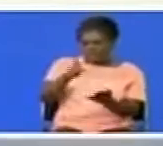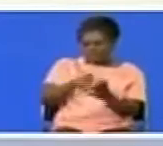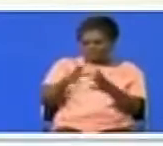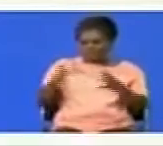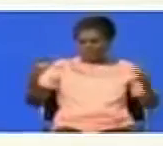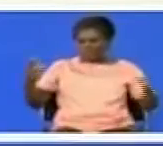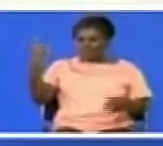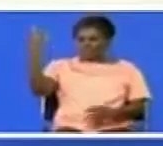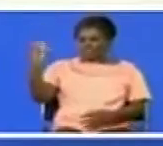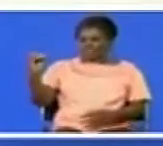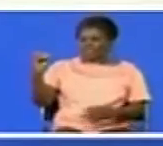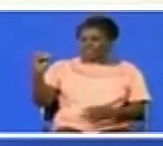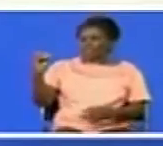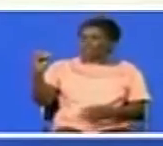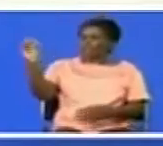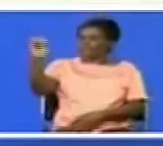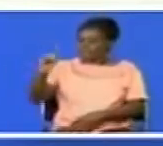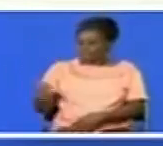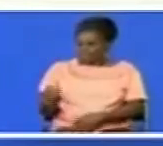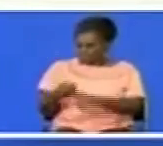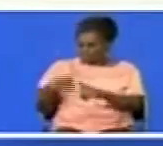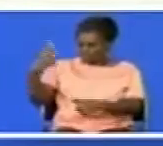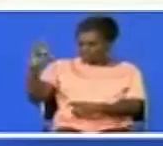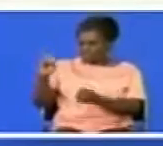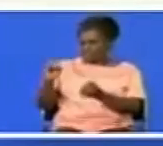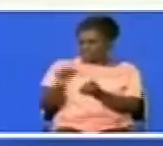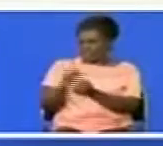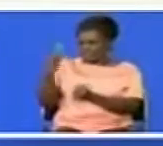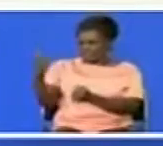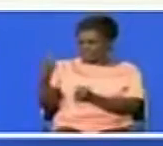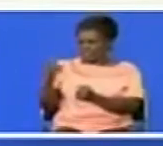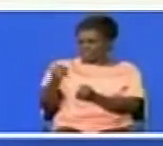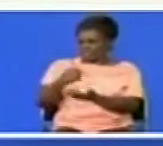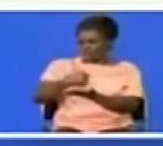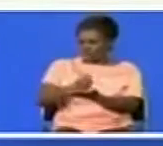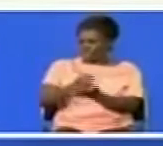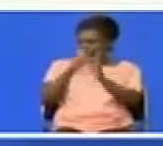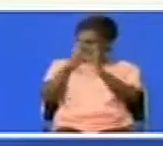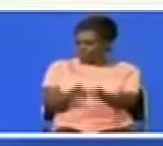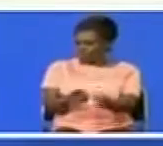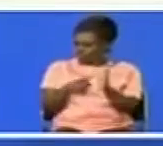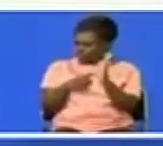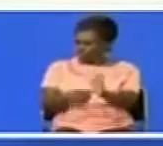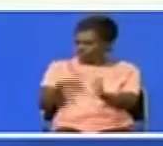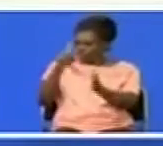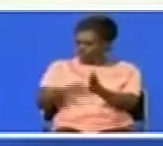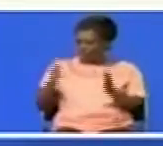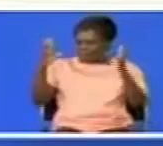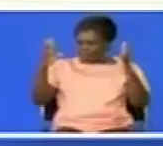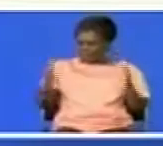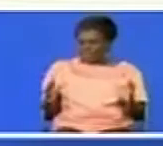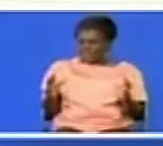40% since 2013. An audit report carried out by the National Assembly found that the biggest risk to